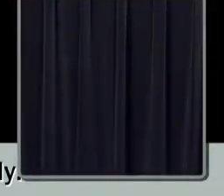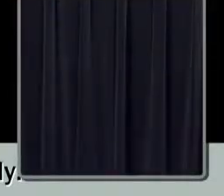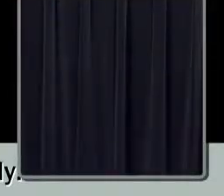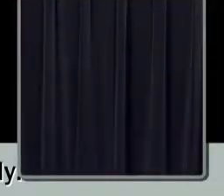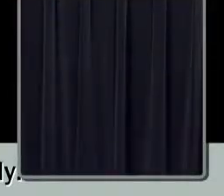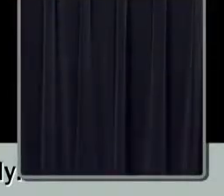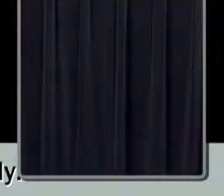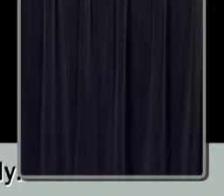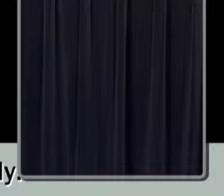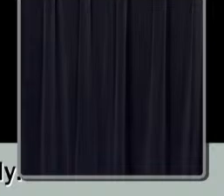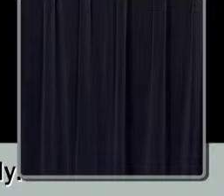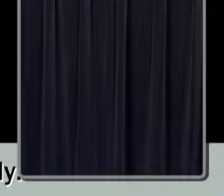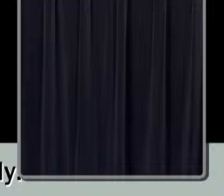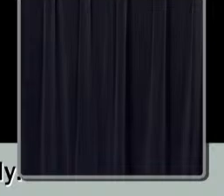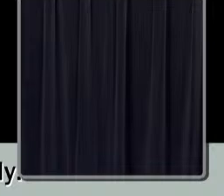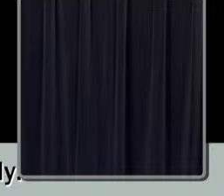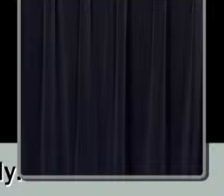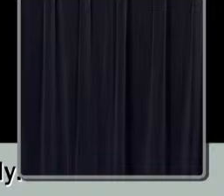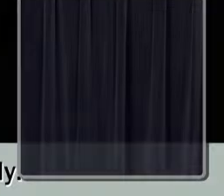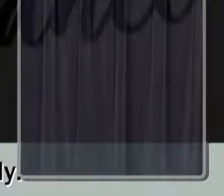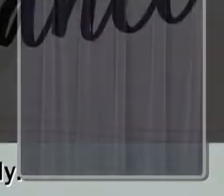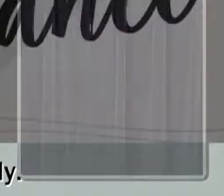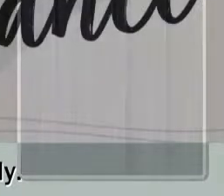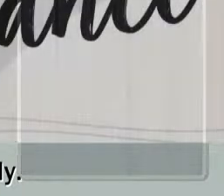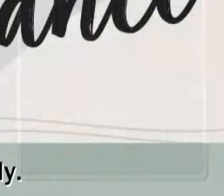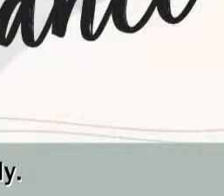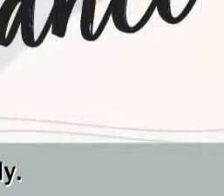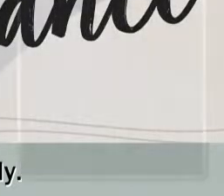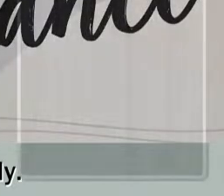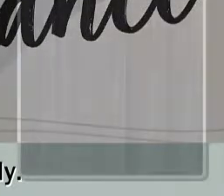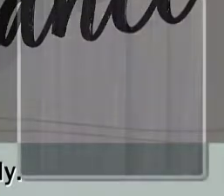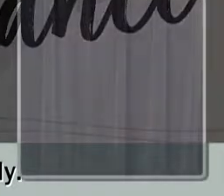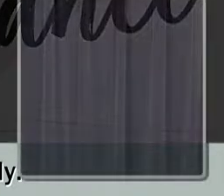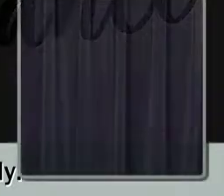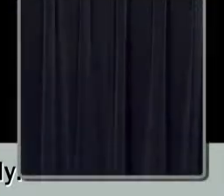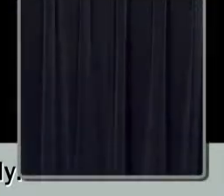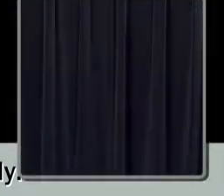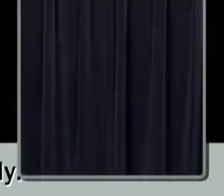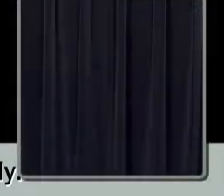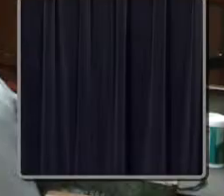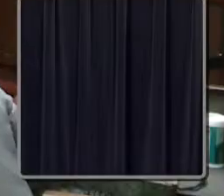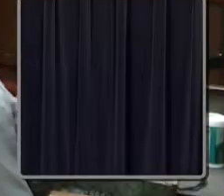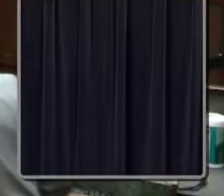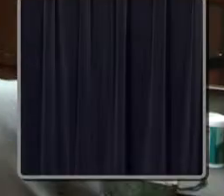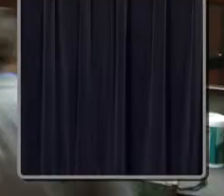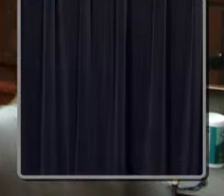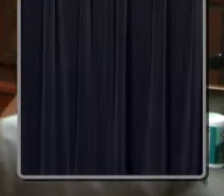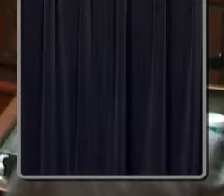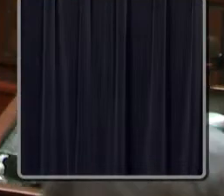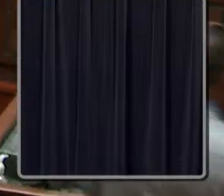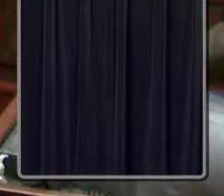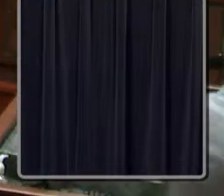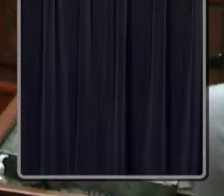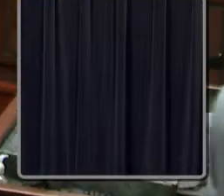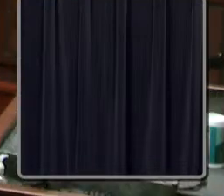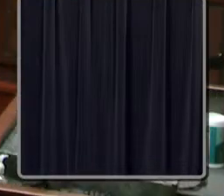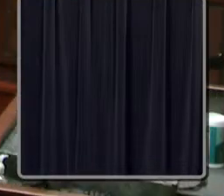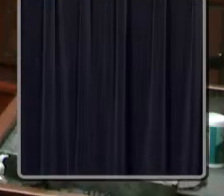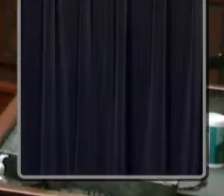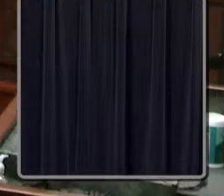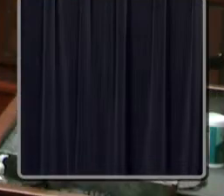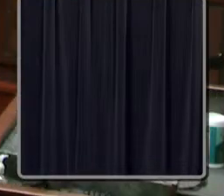discussing non-elected personnel exemption under coma, and that the board return to the regular meeting. Did he say 15 minutes? 10 minutes